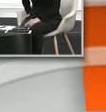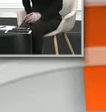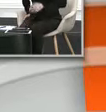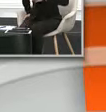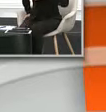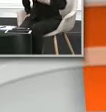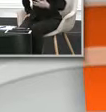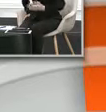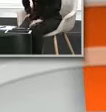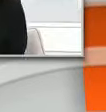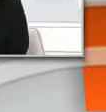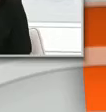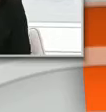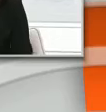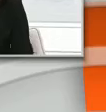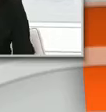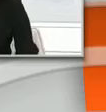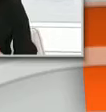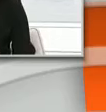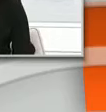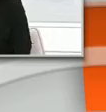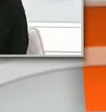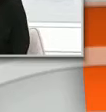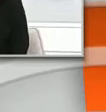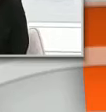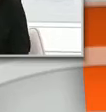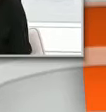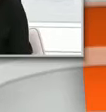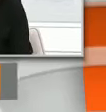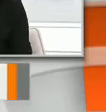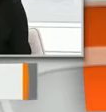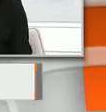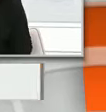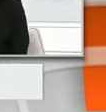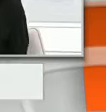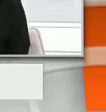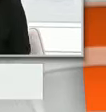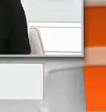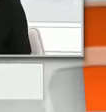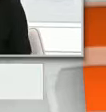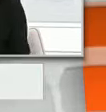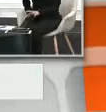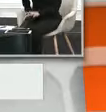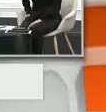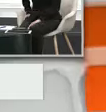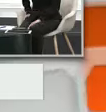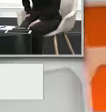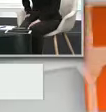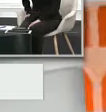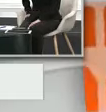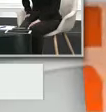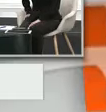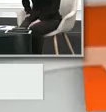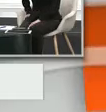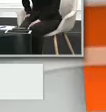minister. And the next official job internationally would be the host that Thailand is chair of